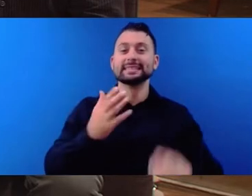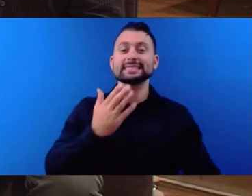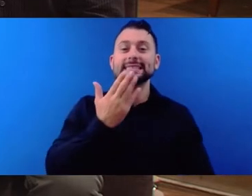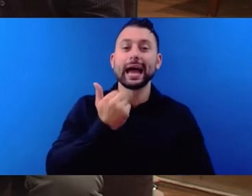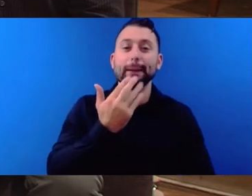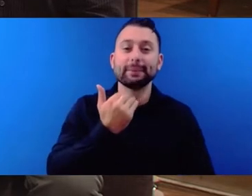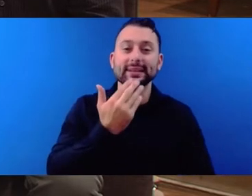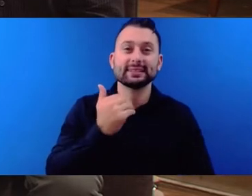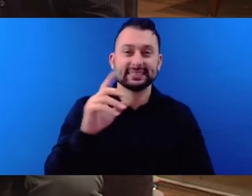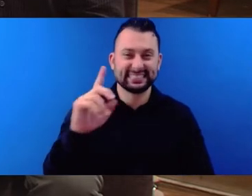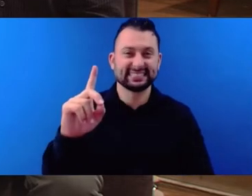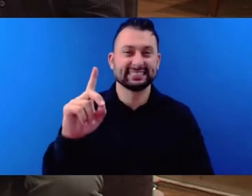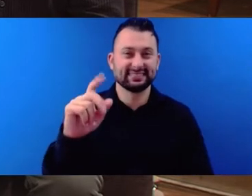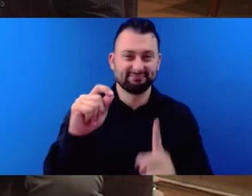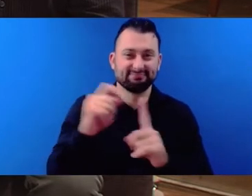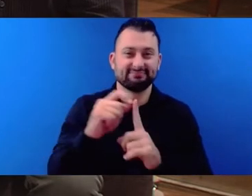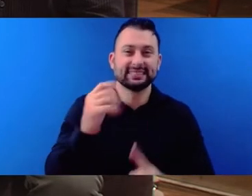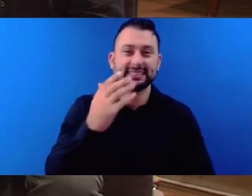diabetes.